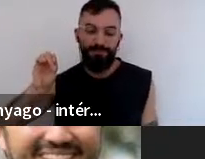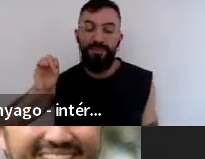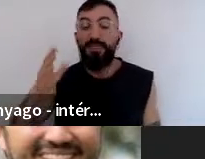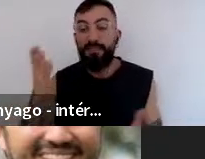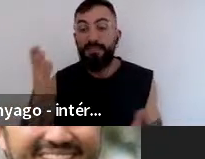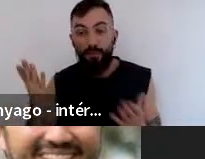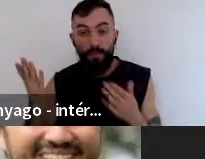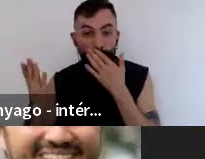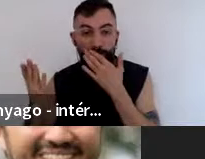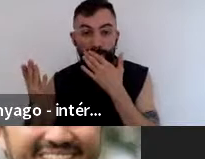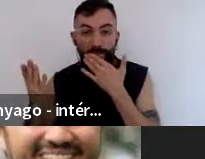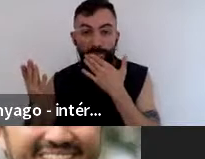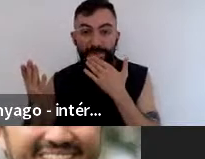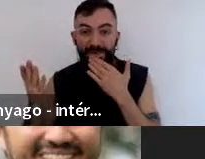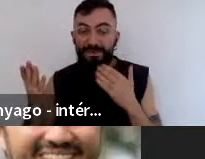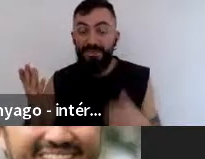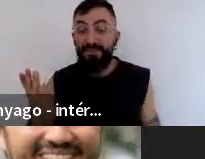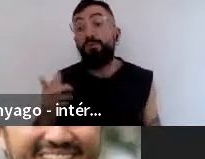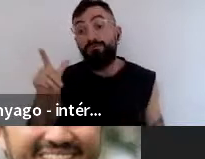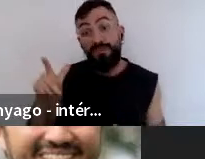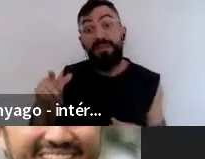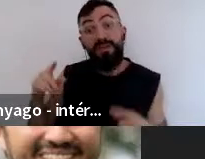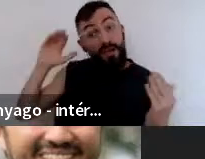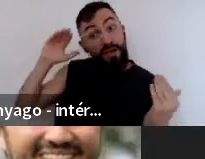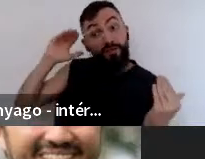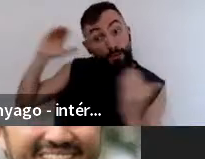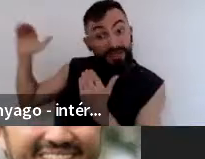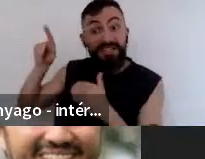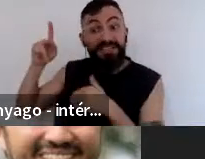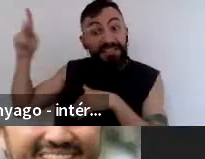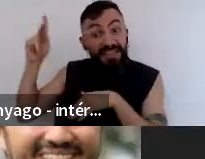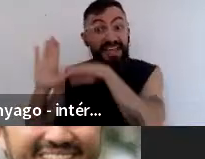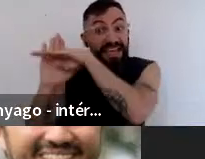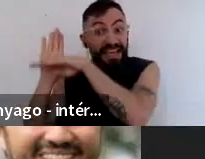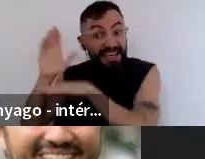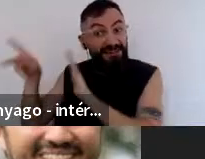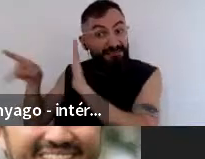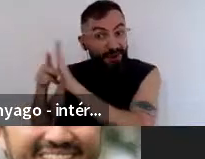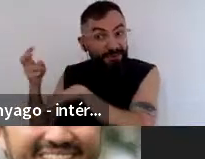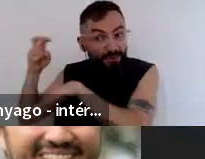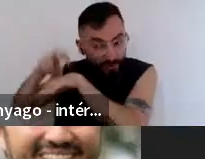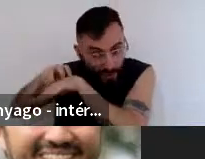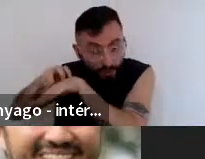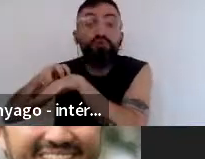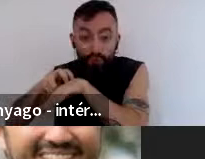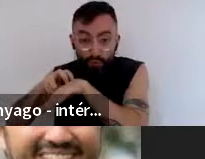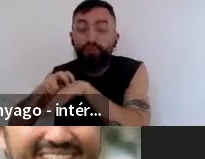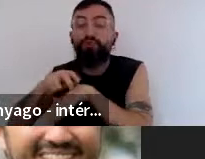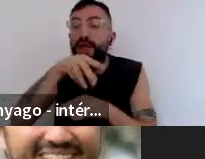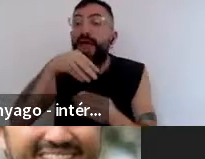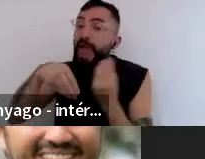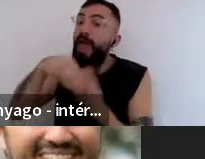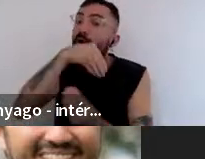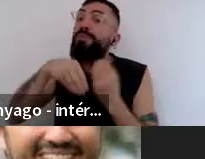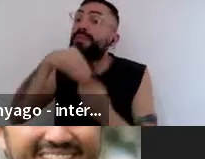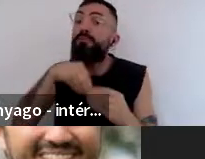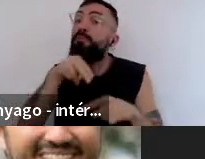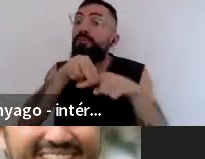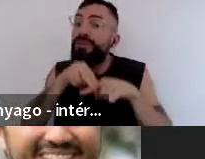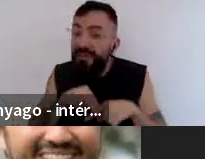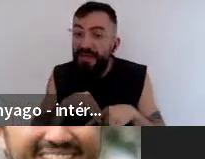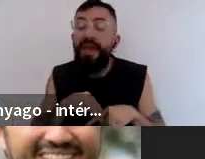So according to Souza Jr., this sign would be a hybrid because it combines elements